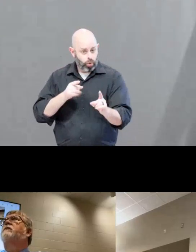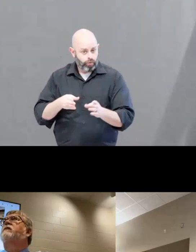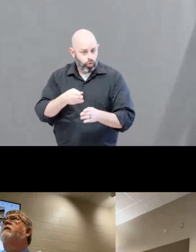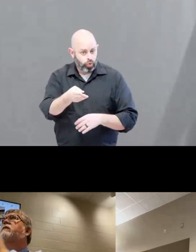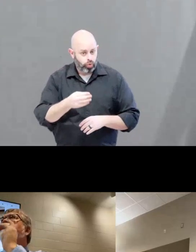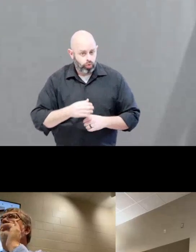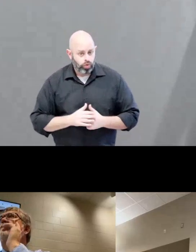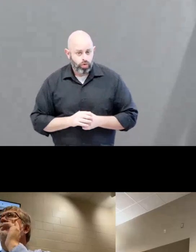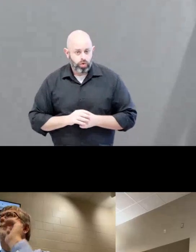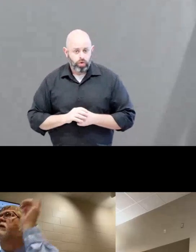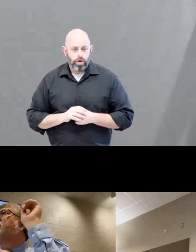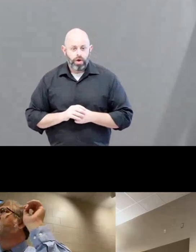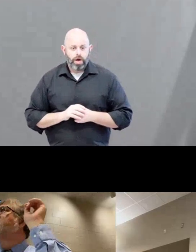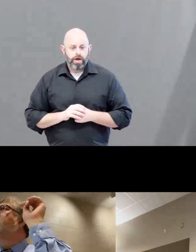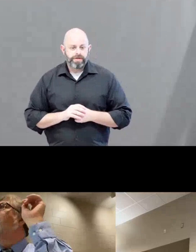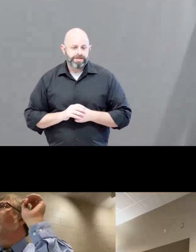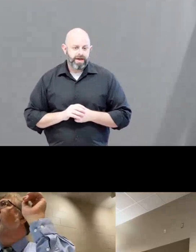another comment?